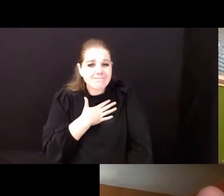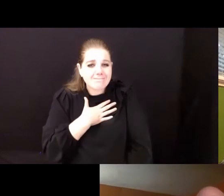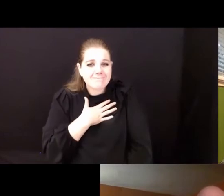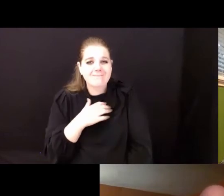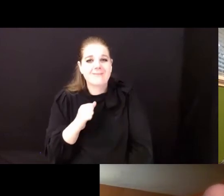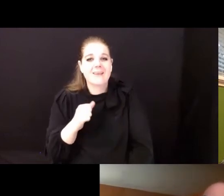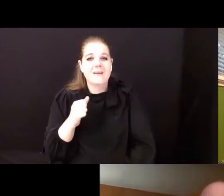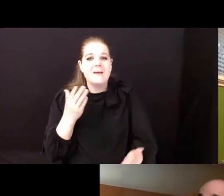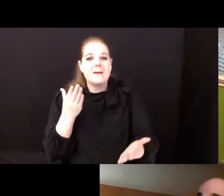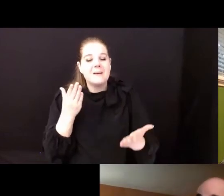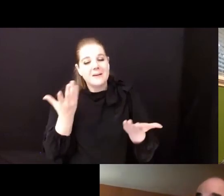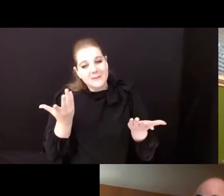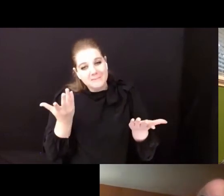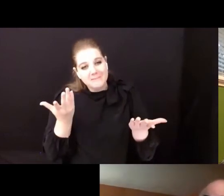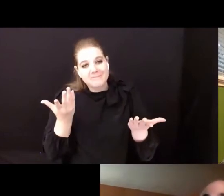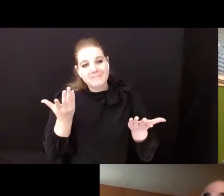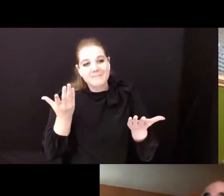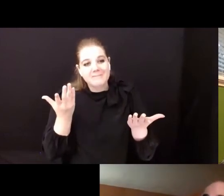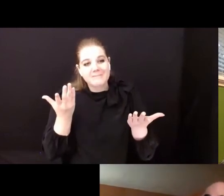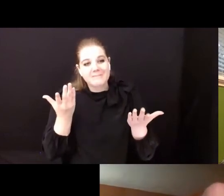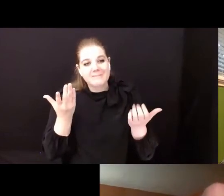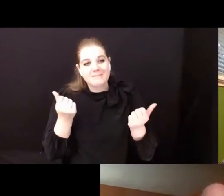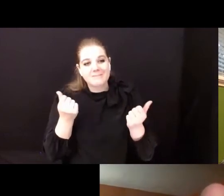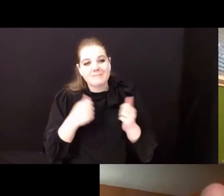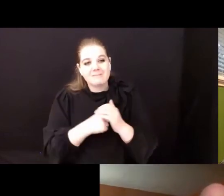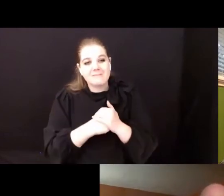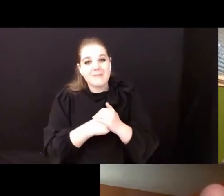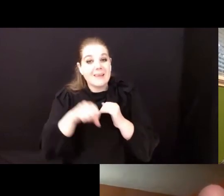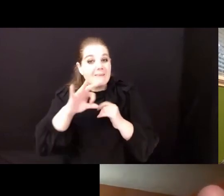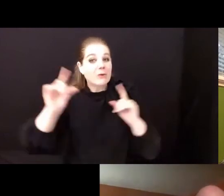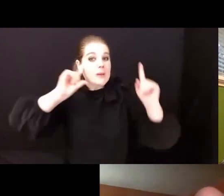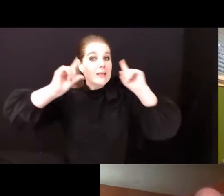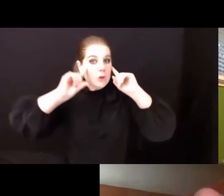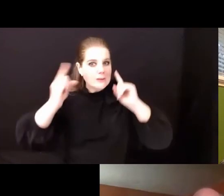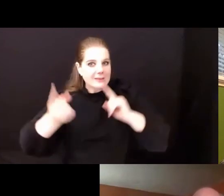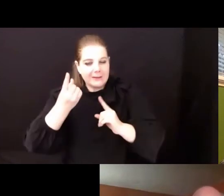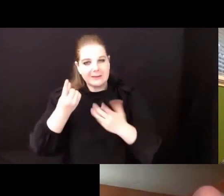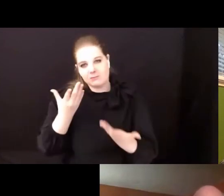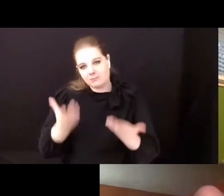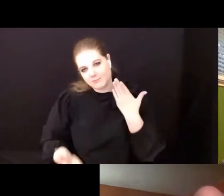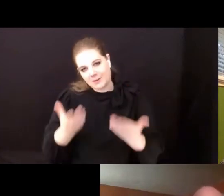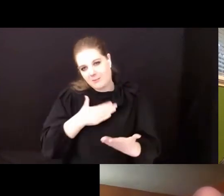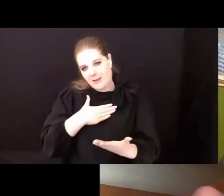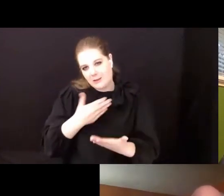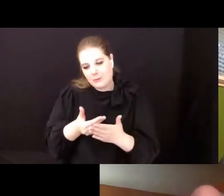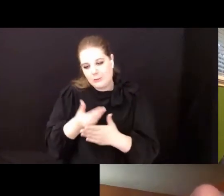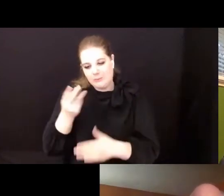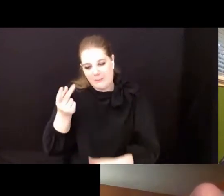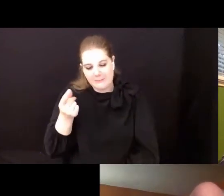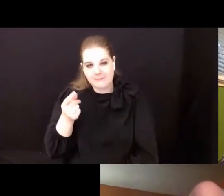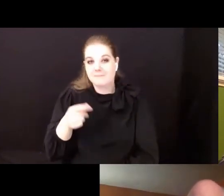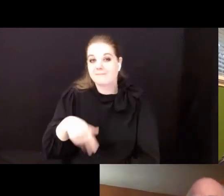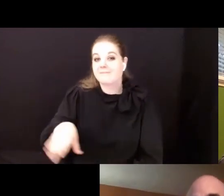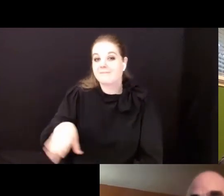soundly. But in case you hear something, that would be it. But I do want to tell